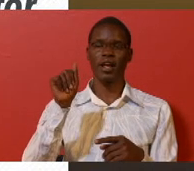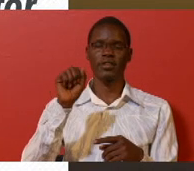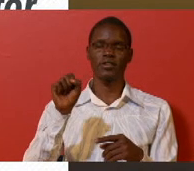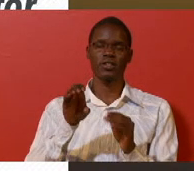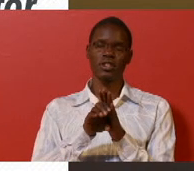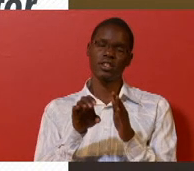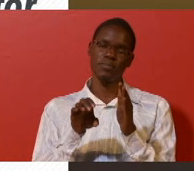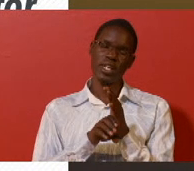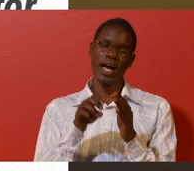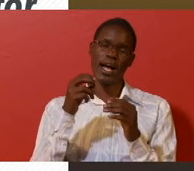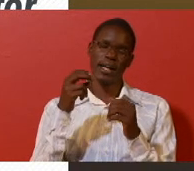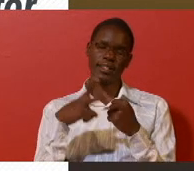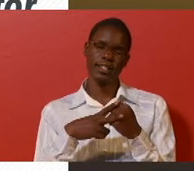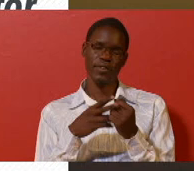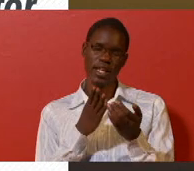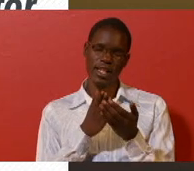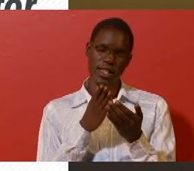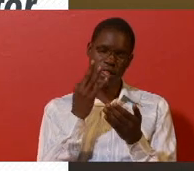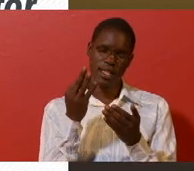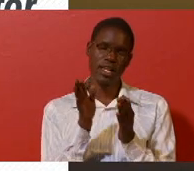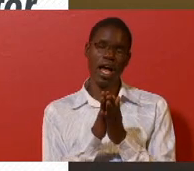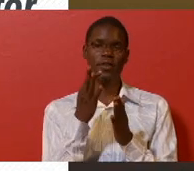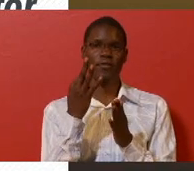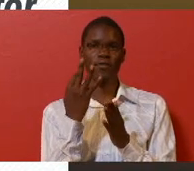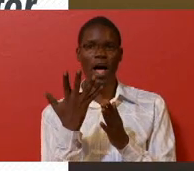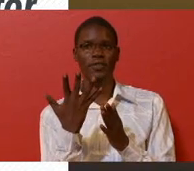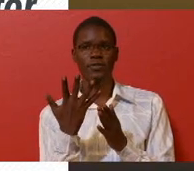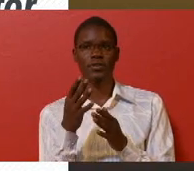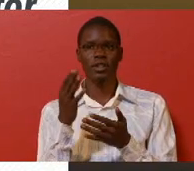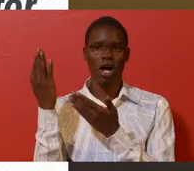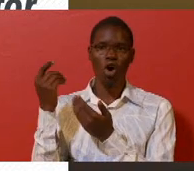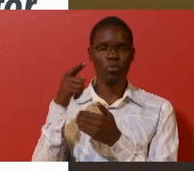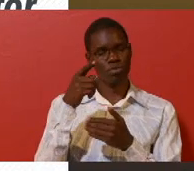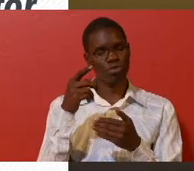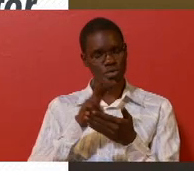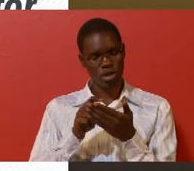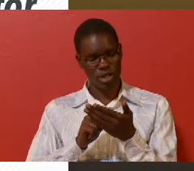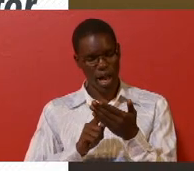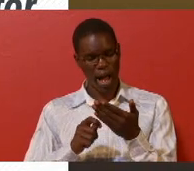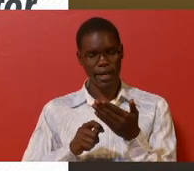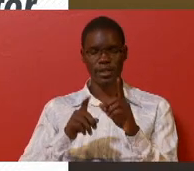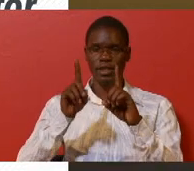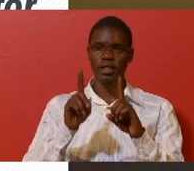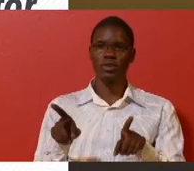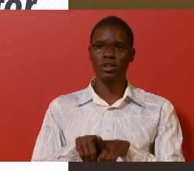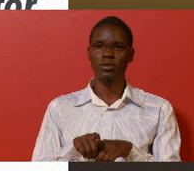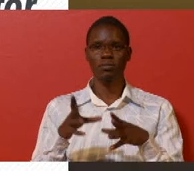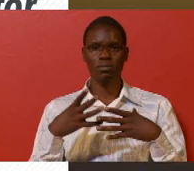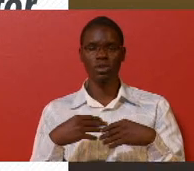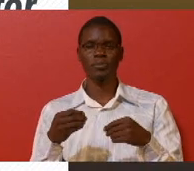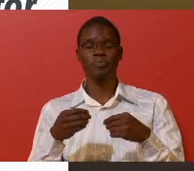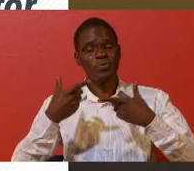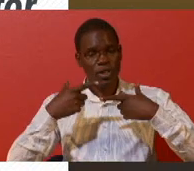1 Corinthians 7:3-5. And we're going over these texts pretty quickly. We hope that you will write it down and go back to these texts and study them. Let